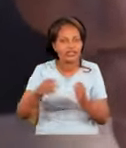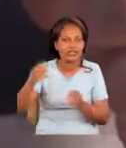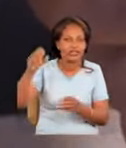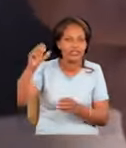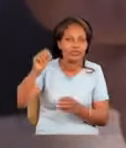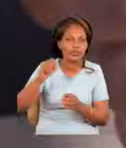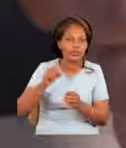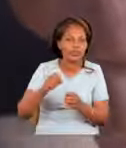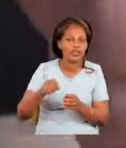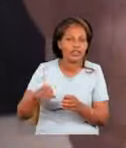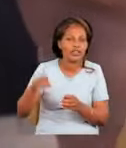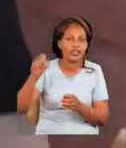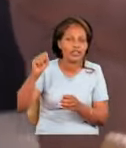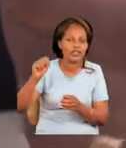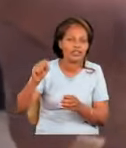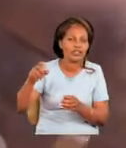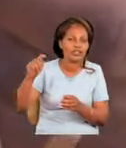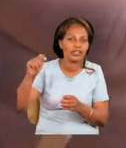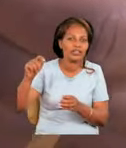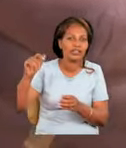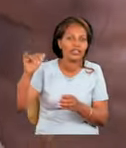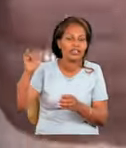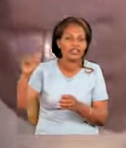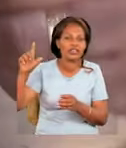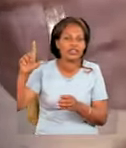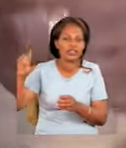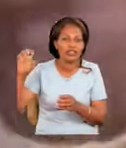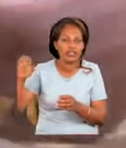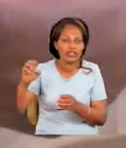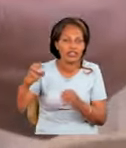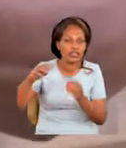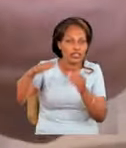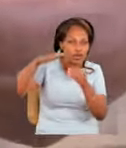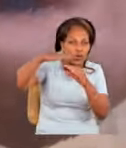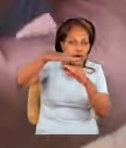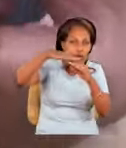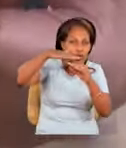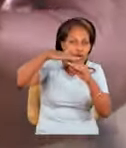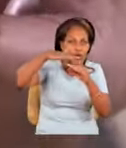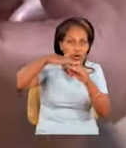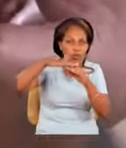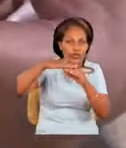Now this is the style, and the tip is the stigma. This is the ovary.